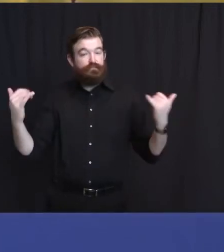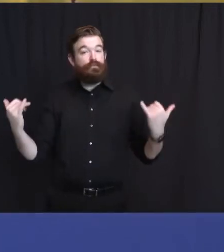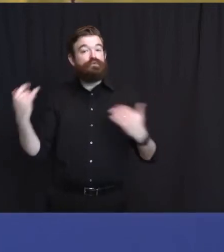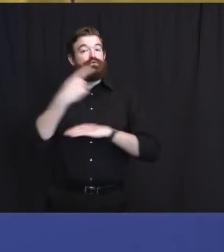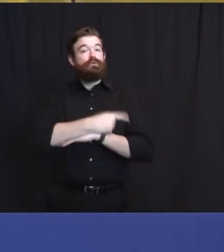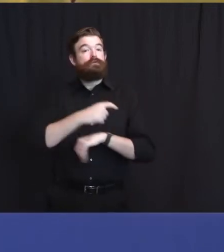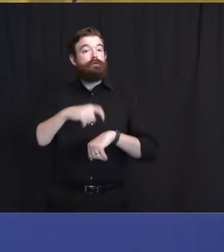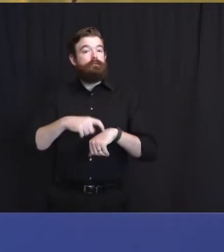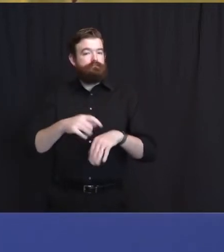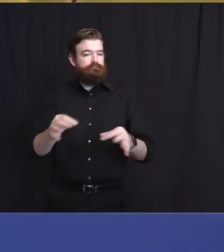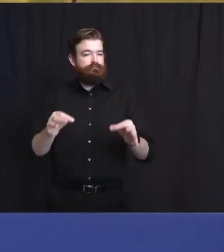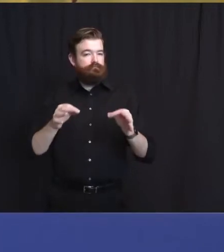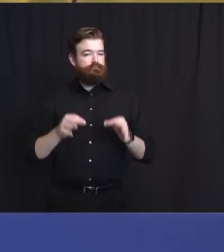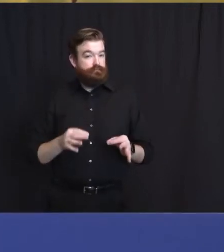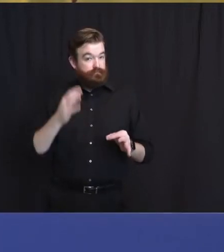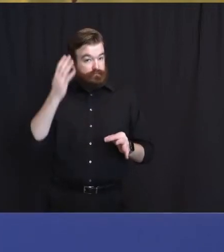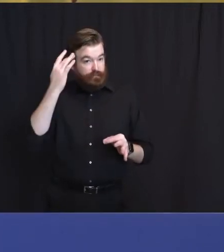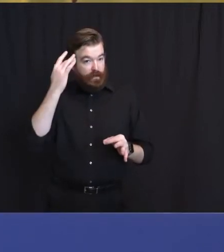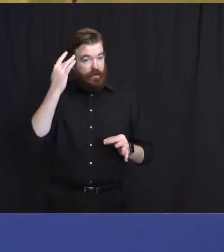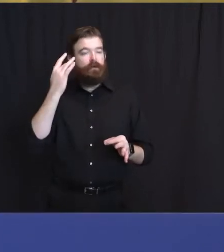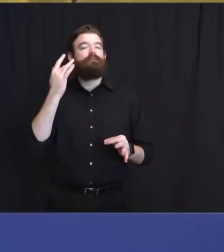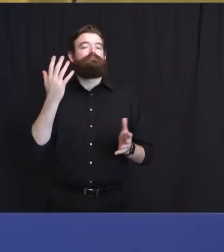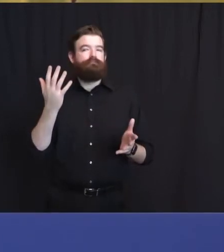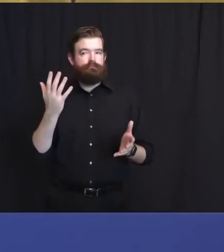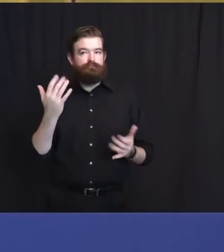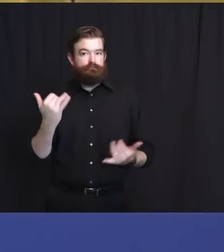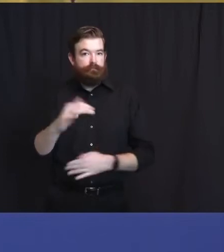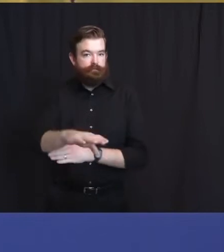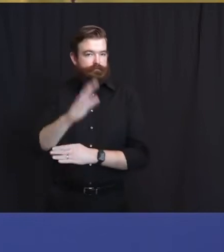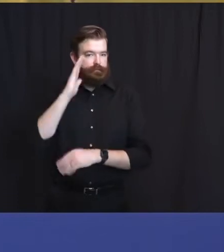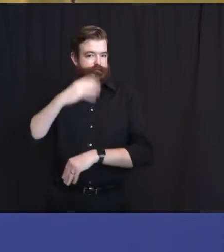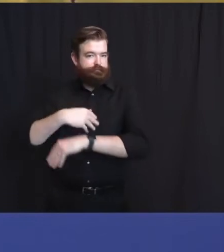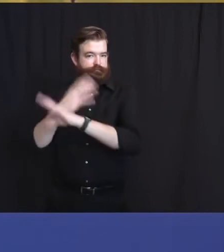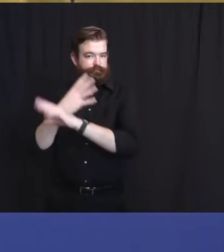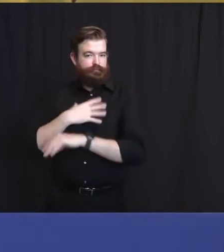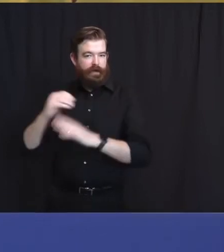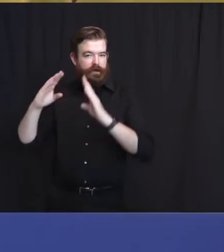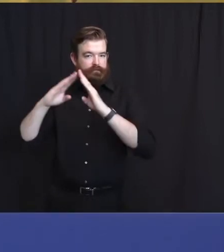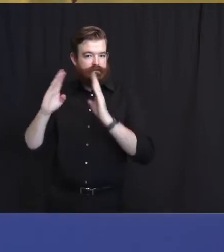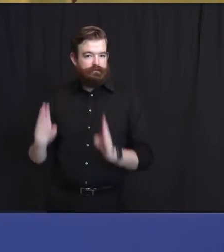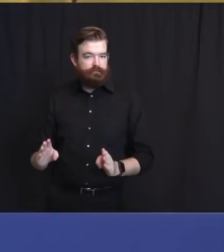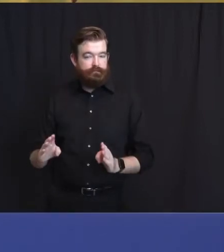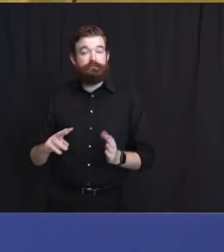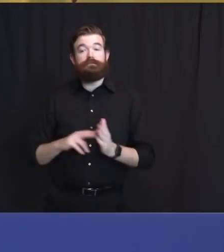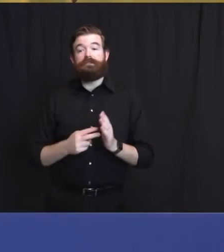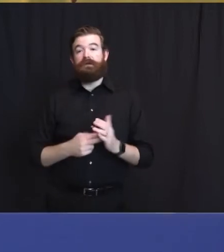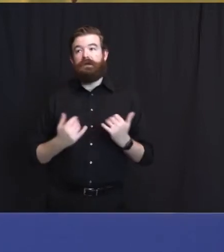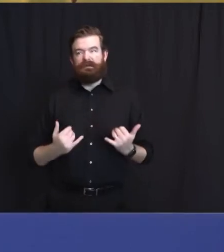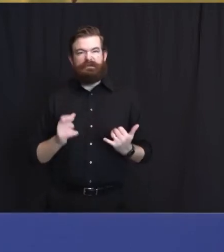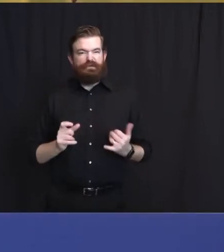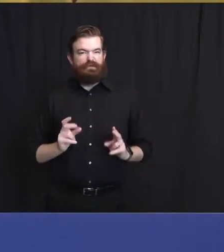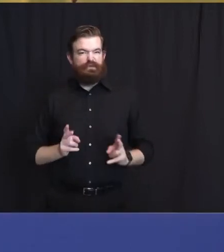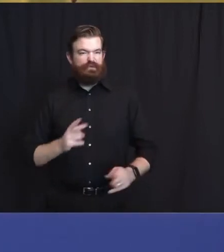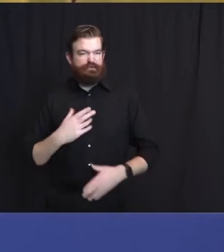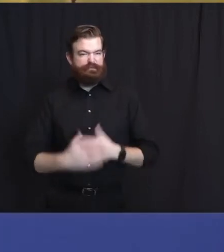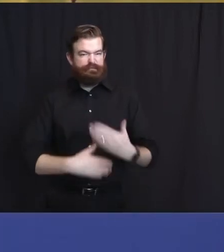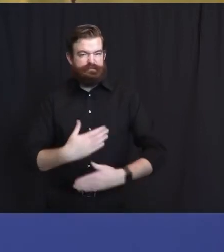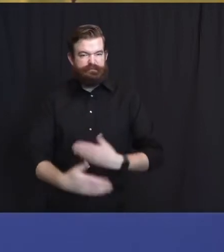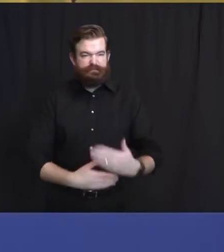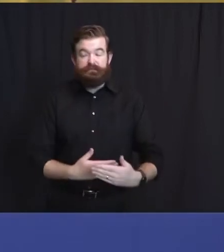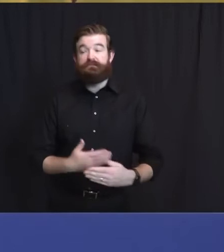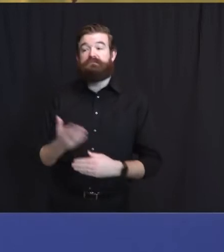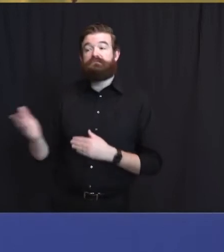this relatively expeditiously. Joining me is the woman on my right who needs no introduction, the Commissioner of the Department of Health, Judy Persichilli.